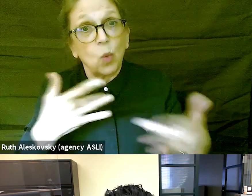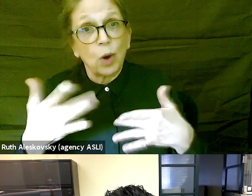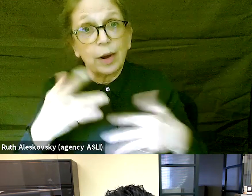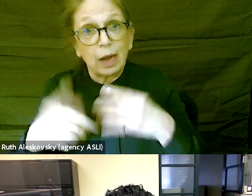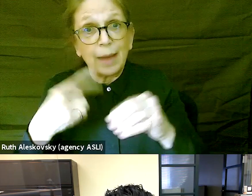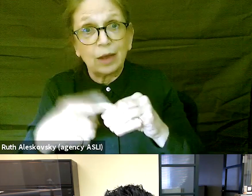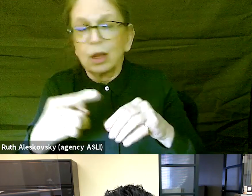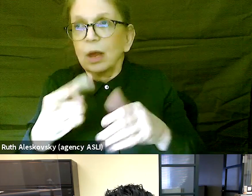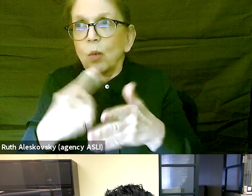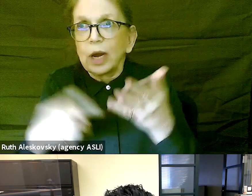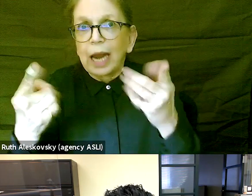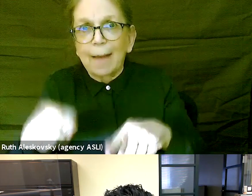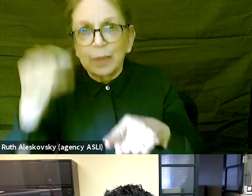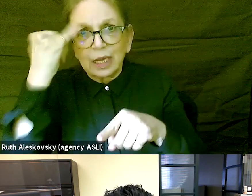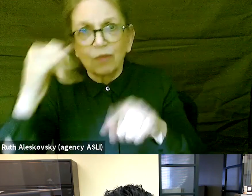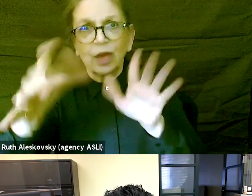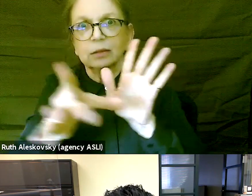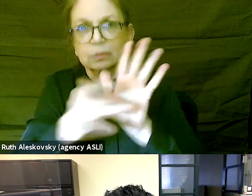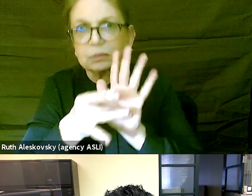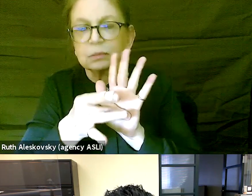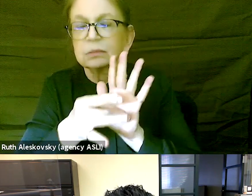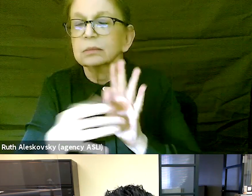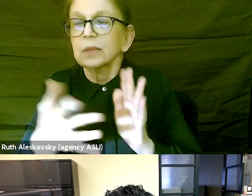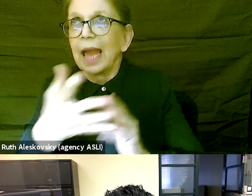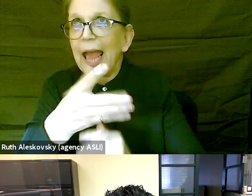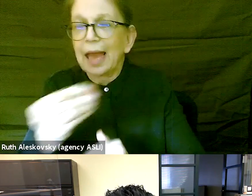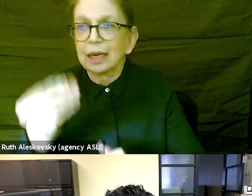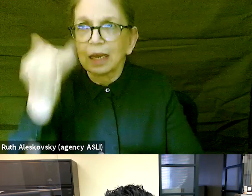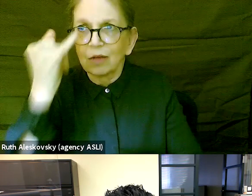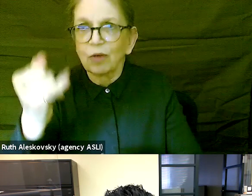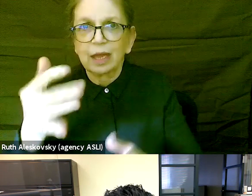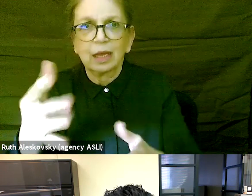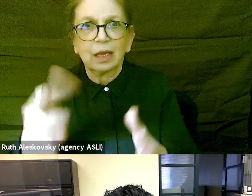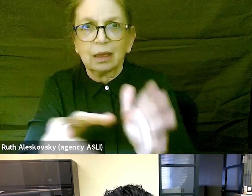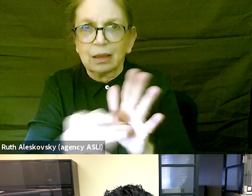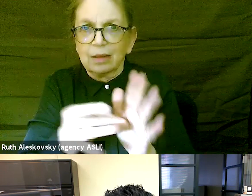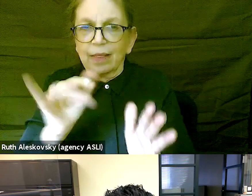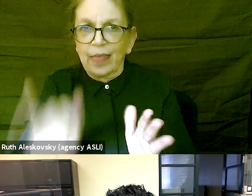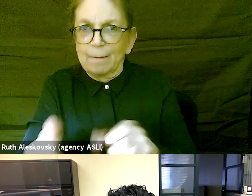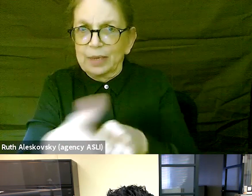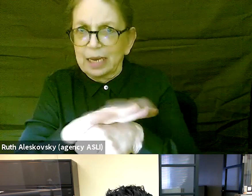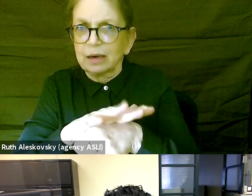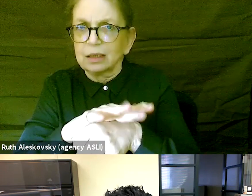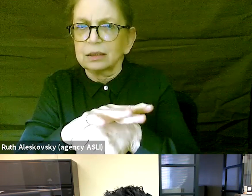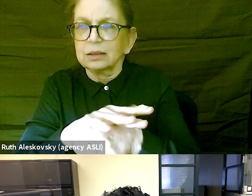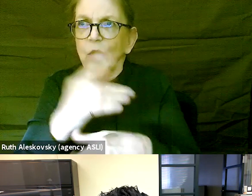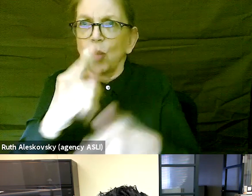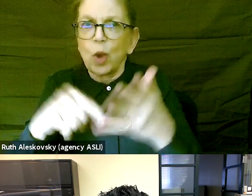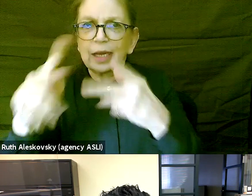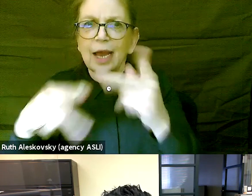and what kinds of services are going to remain in place, or options are going to remain in place for them